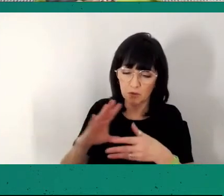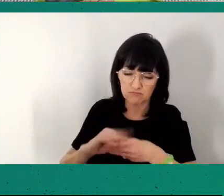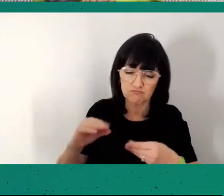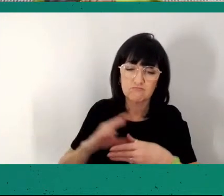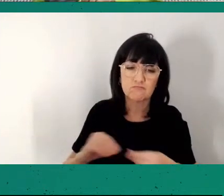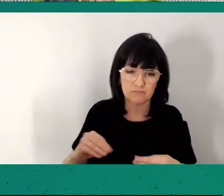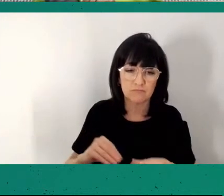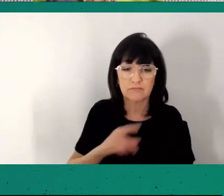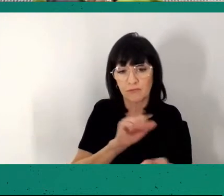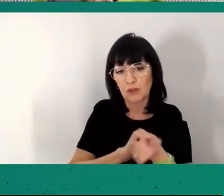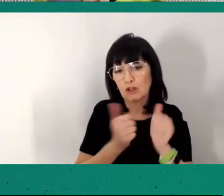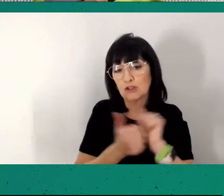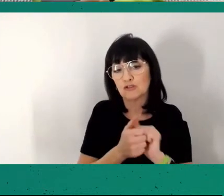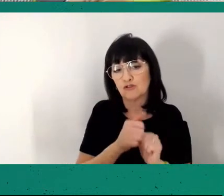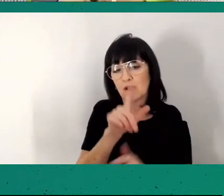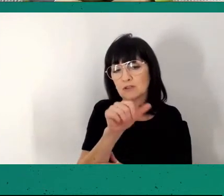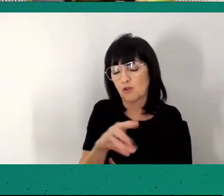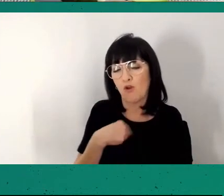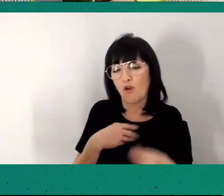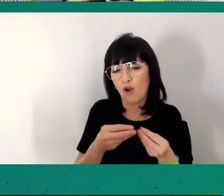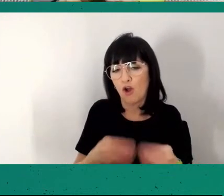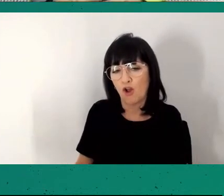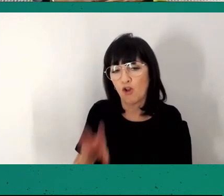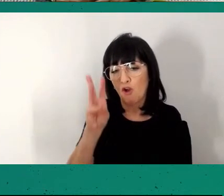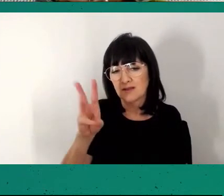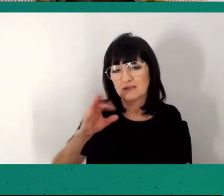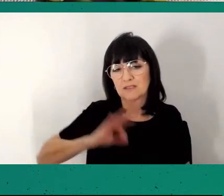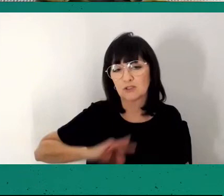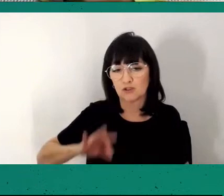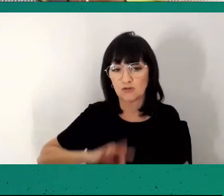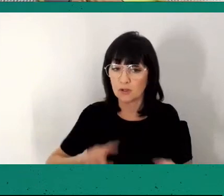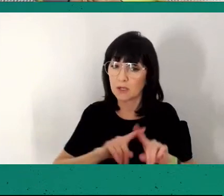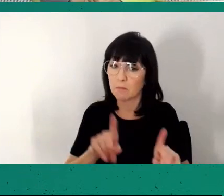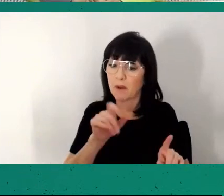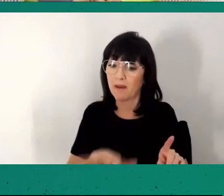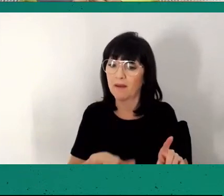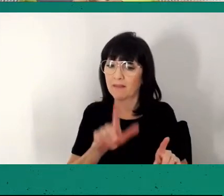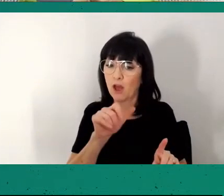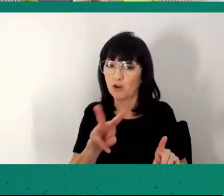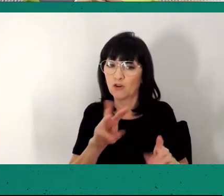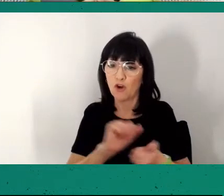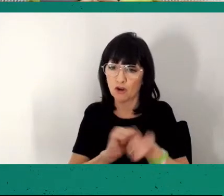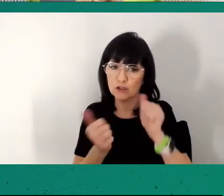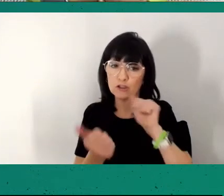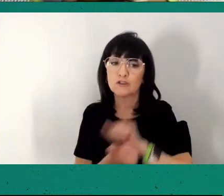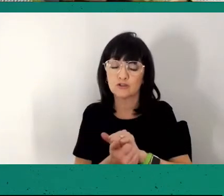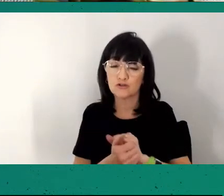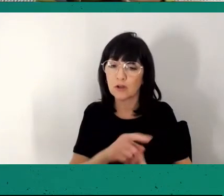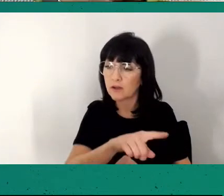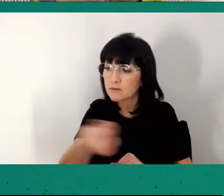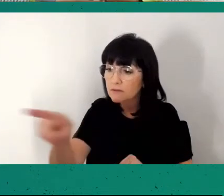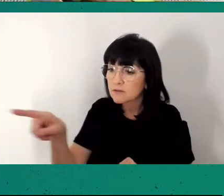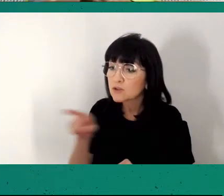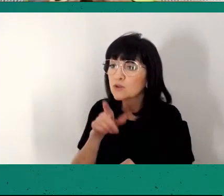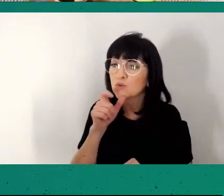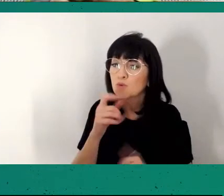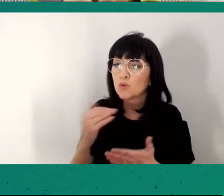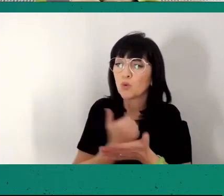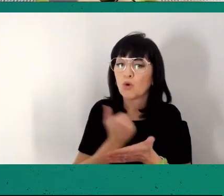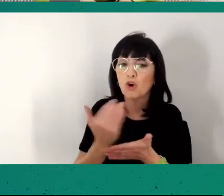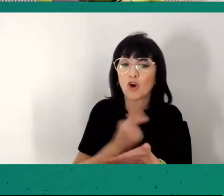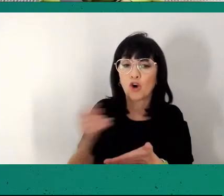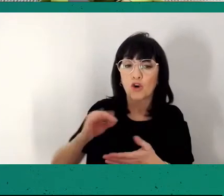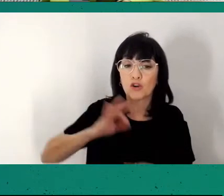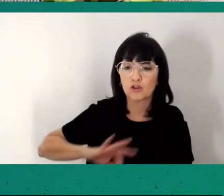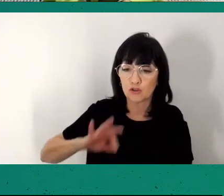the law, and I only lost 6 credits, but the law changed so everybody who came after me was able to count any credits that they had earned, whether it was applied to